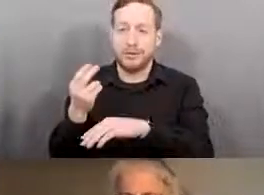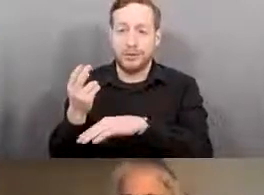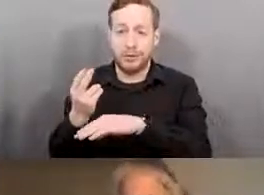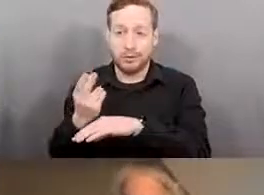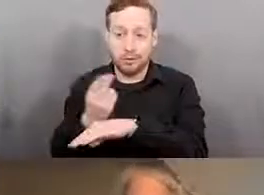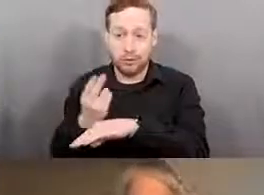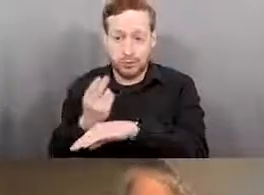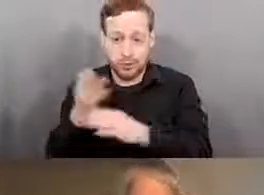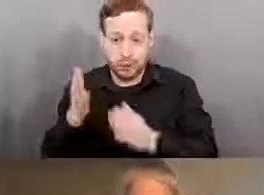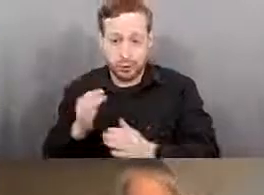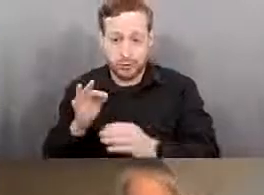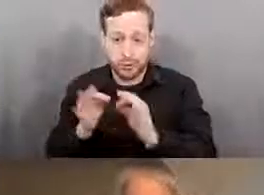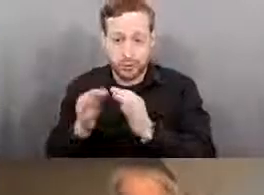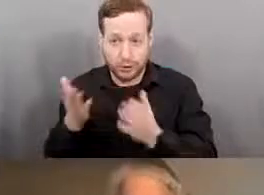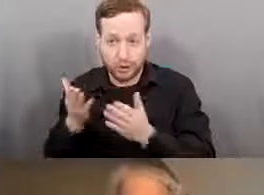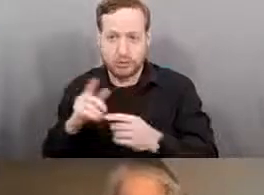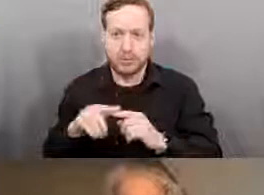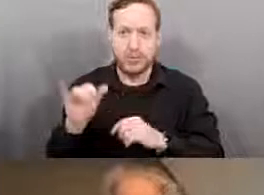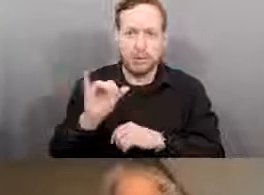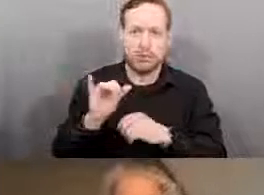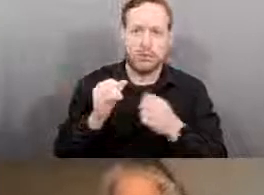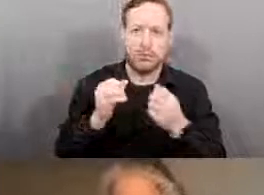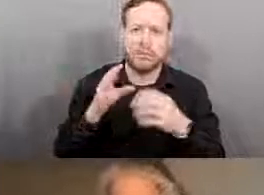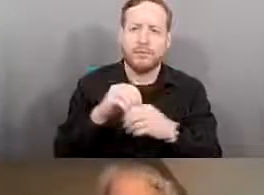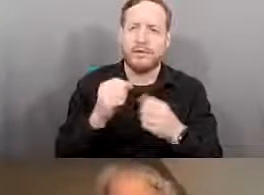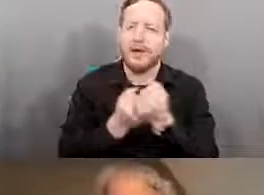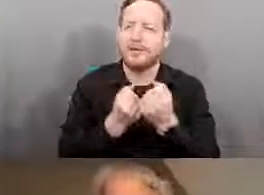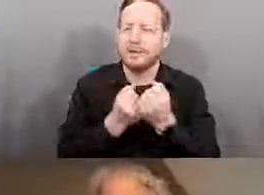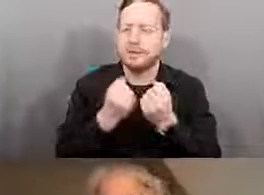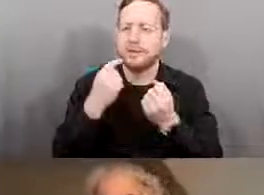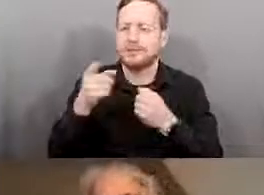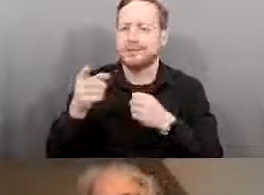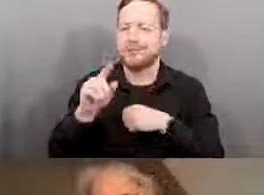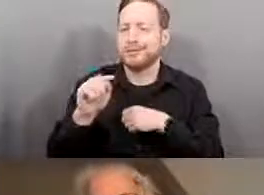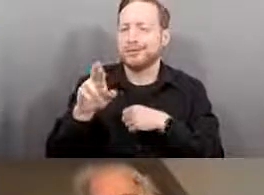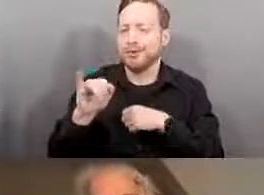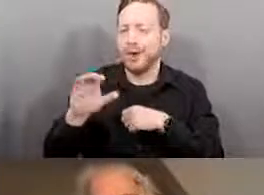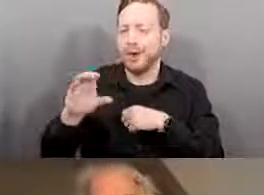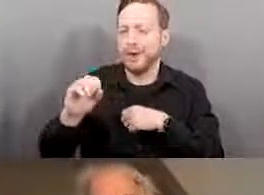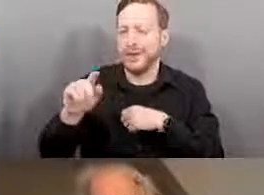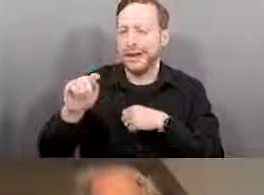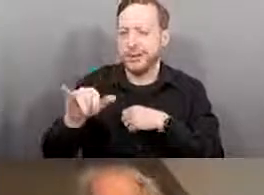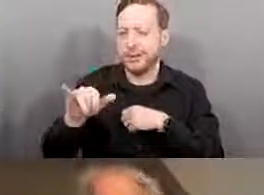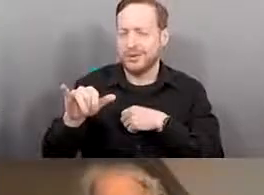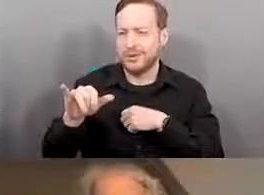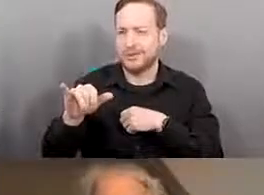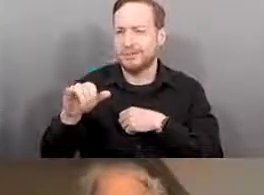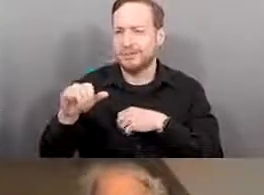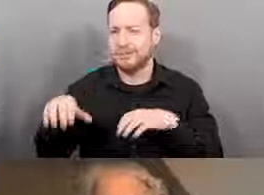is from the general public as a consumer of interpreter services, but also is involved a lot in